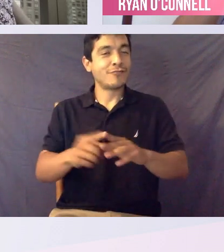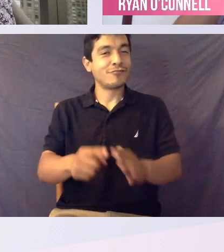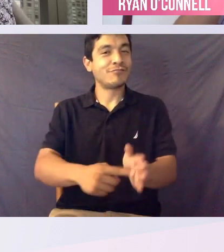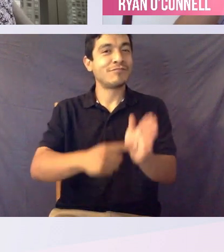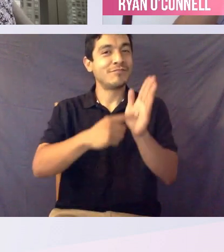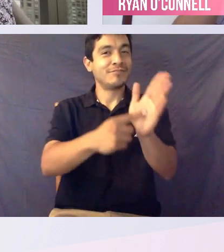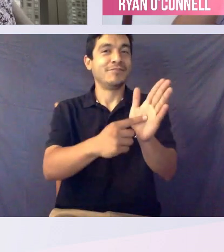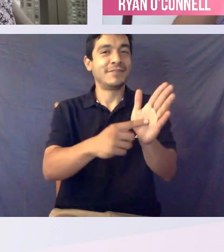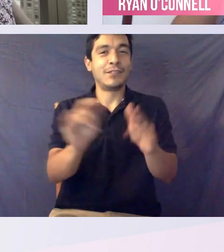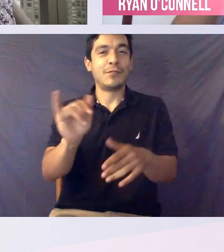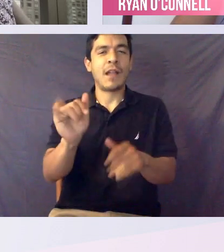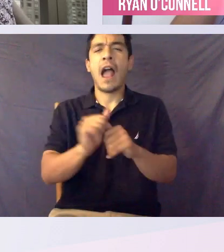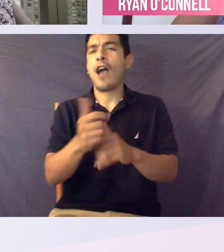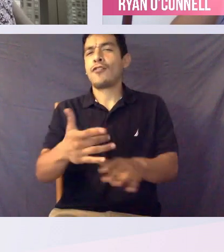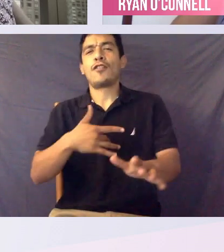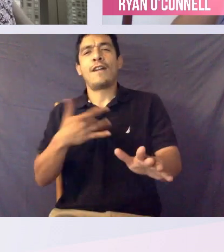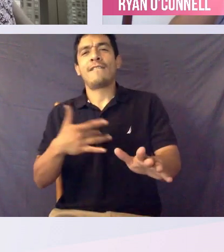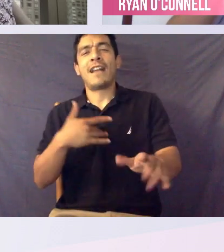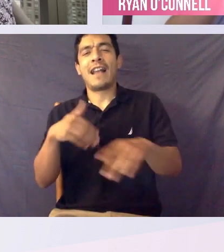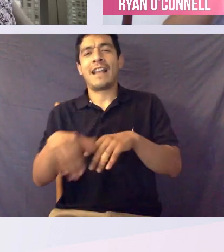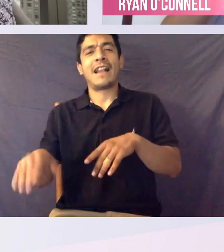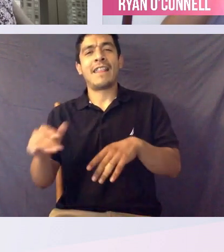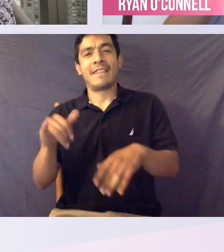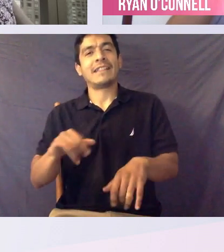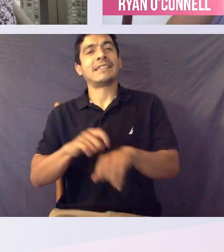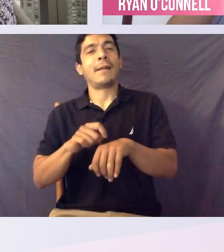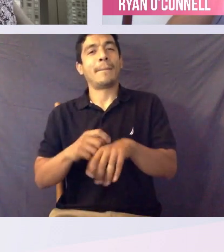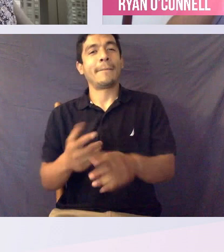are you feeling in these moments?